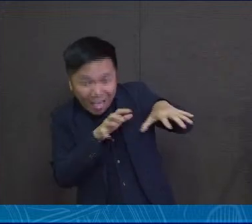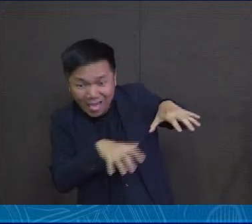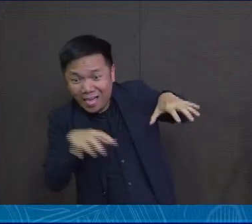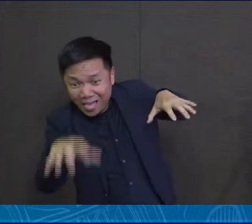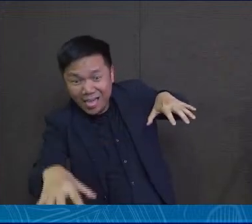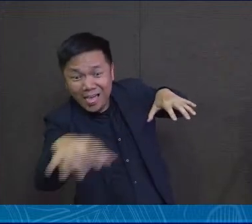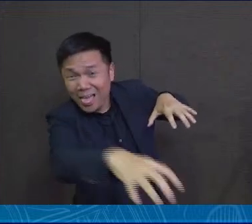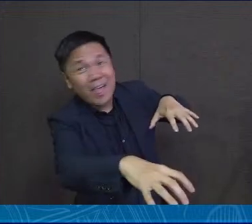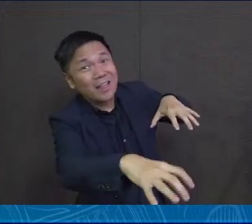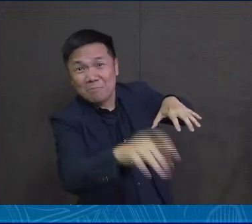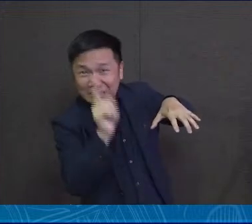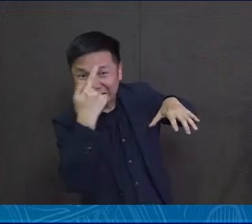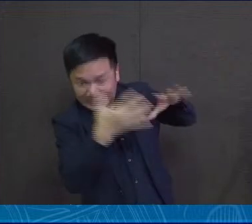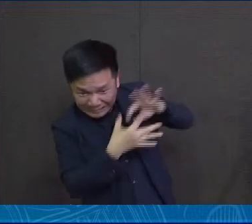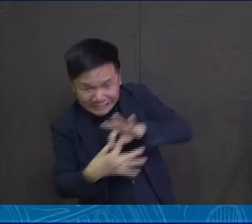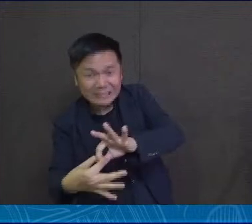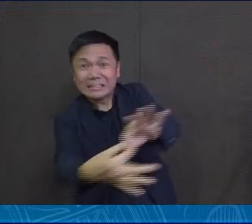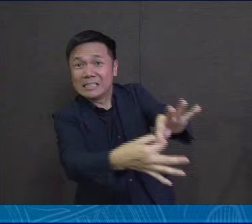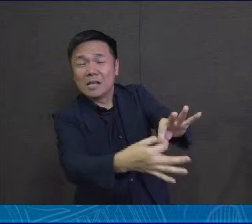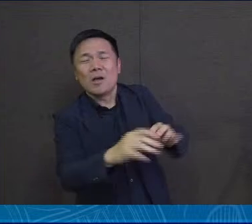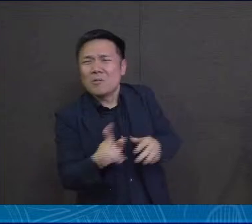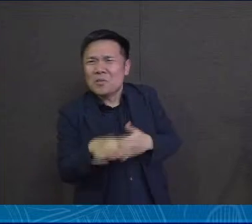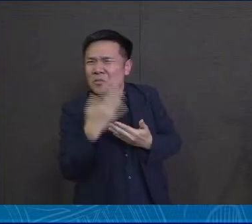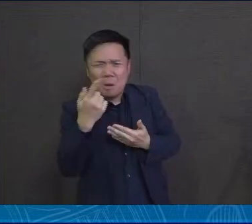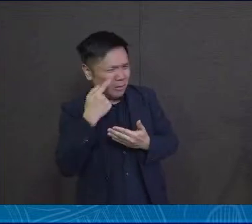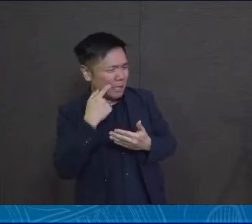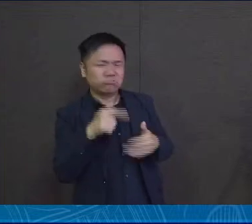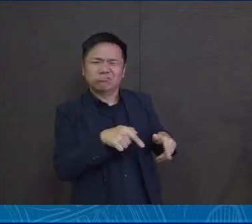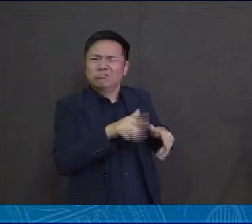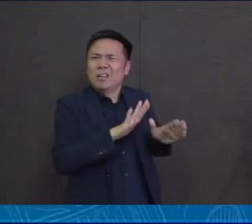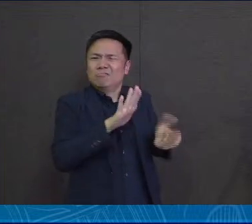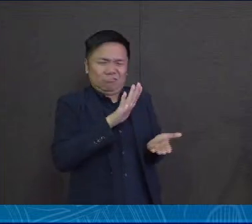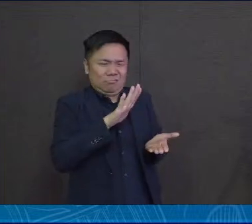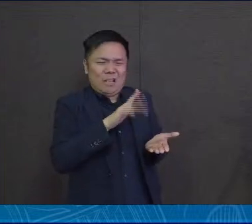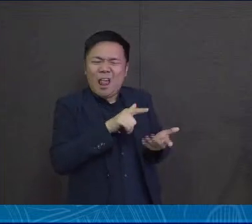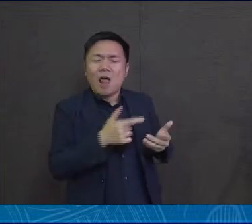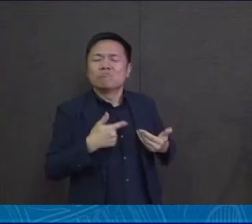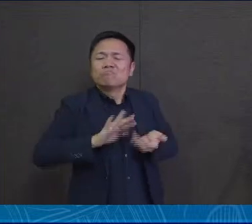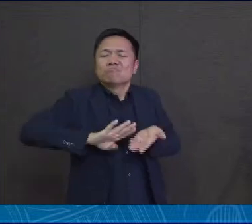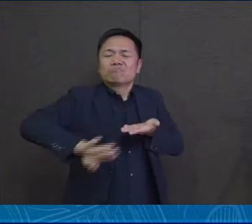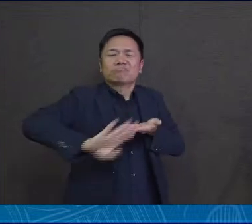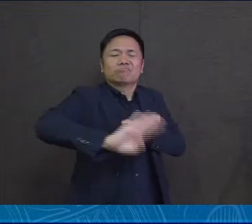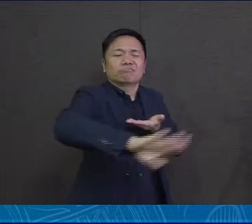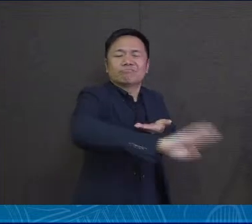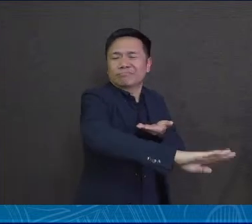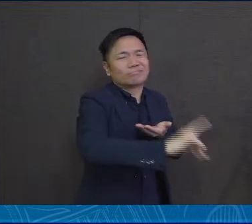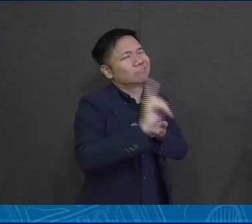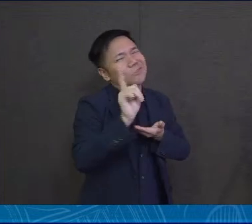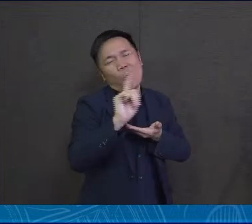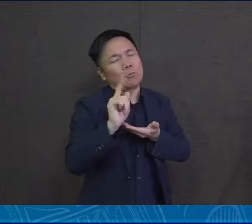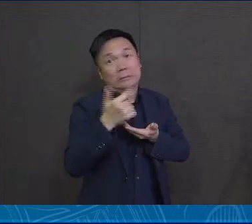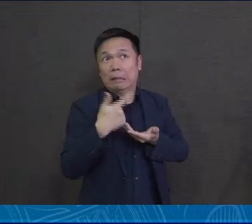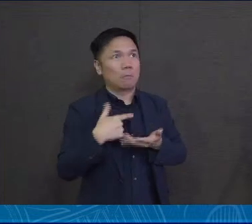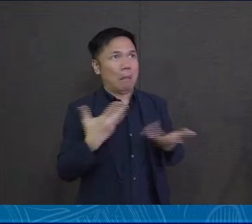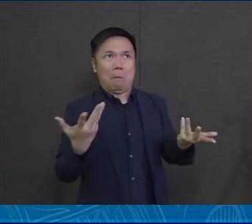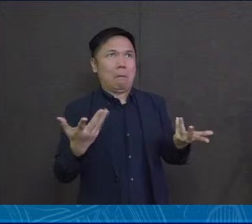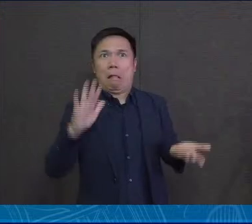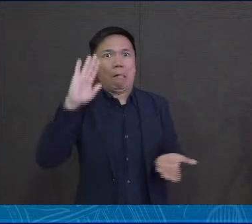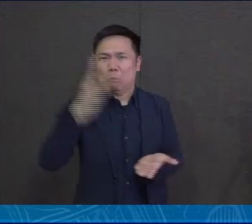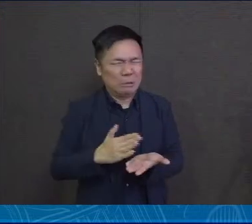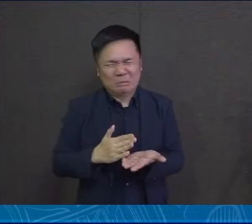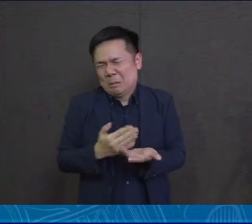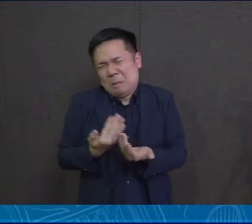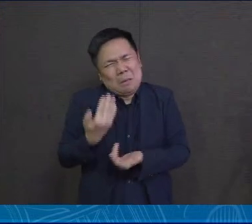a 3% disaster or damage reduction. But if we take a collective approach, and if we